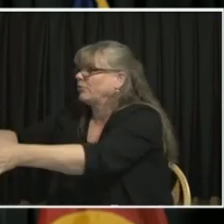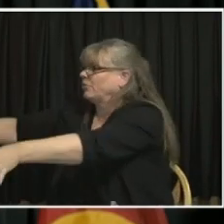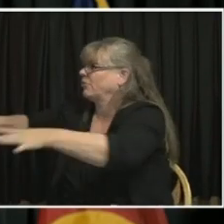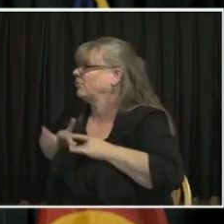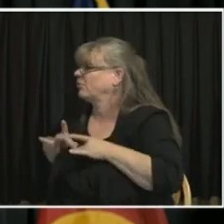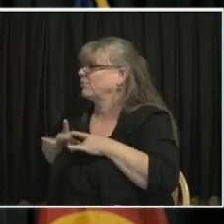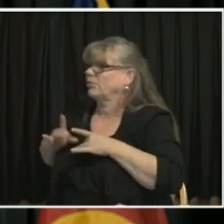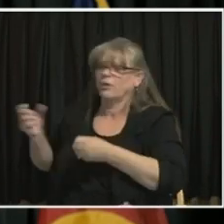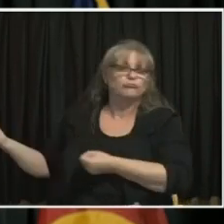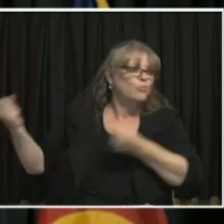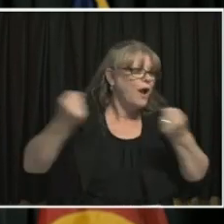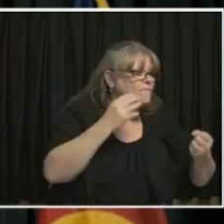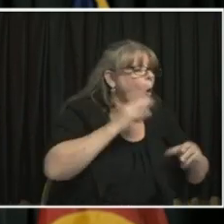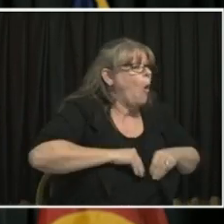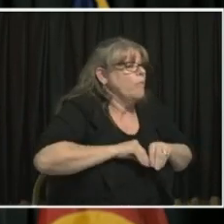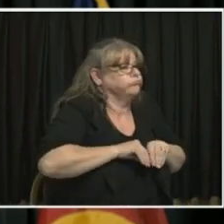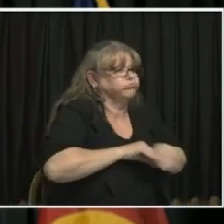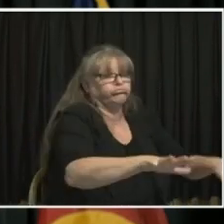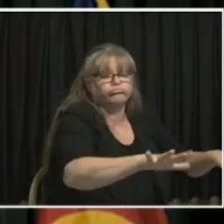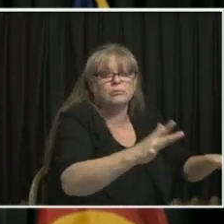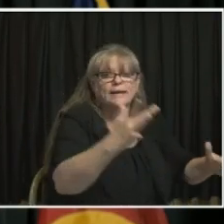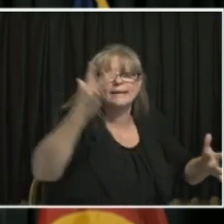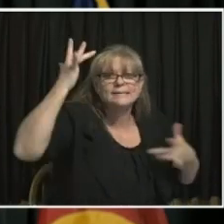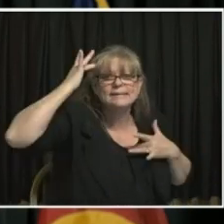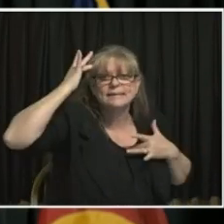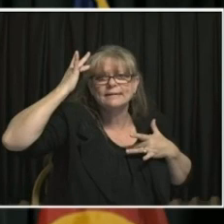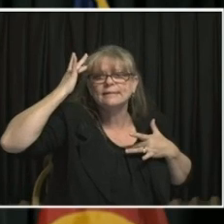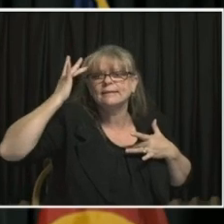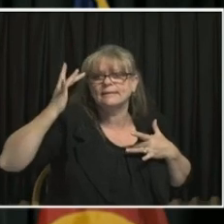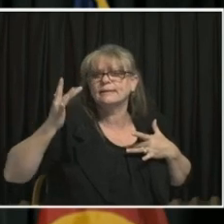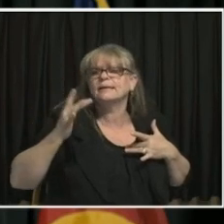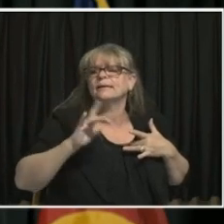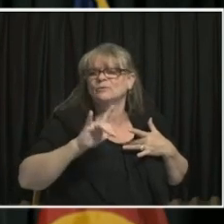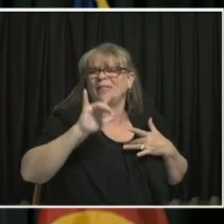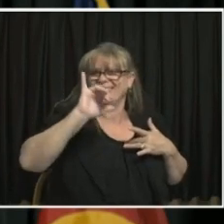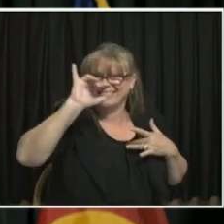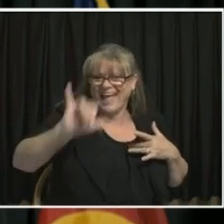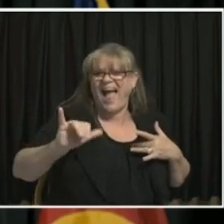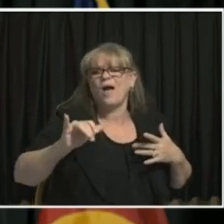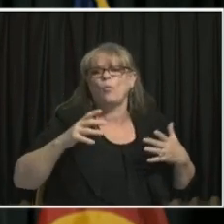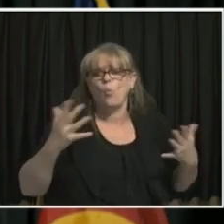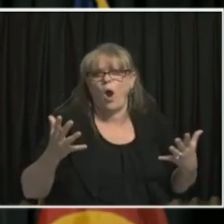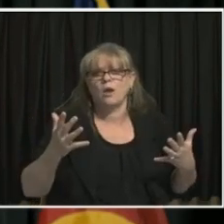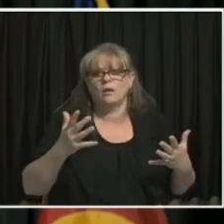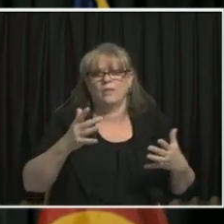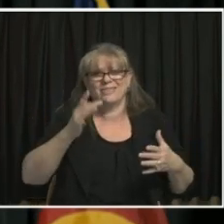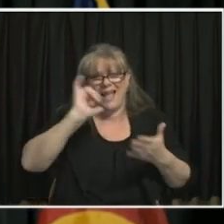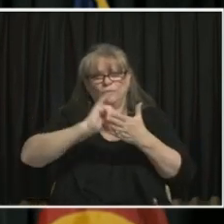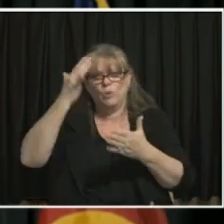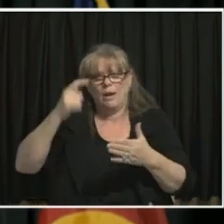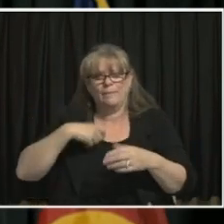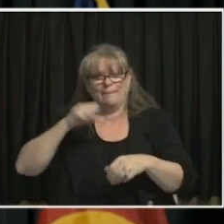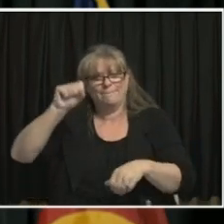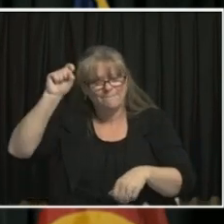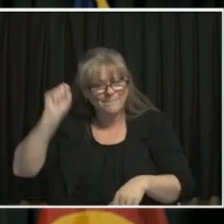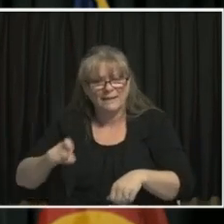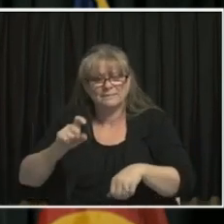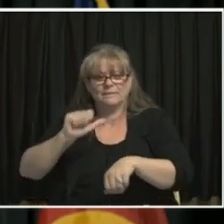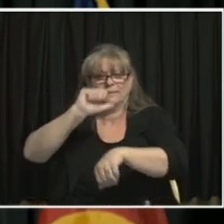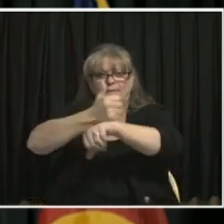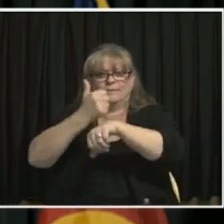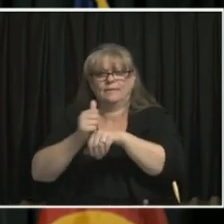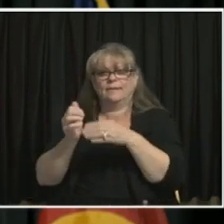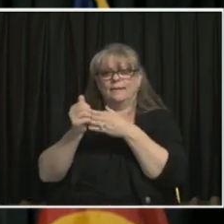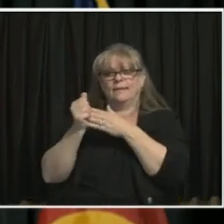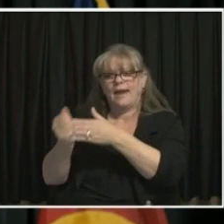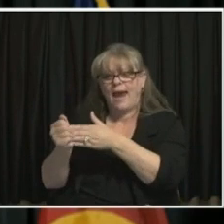be included in the guidance that will be going live today around the Parks and Wildlife campsites,